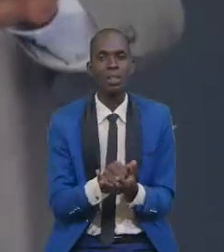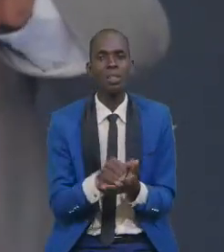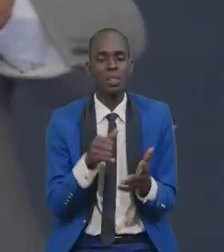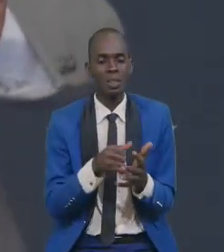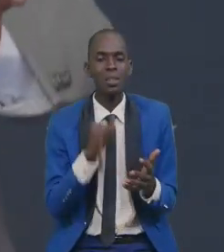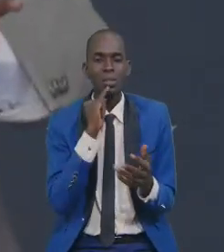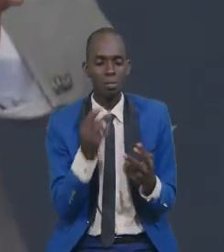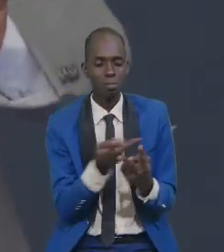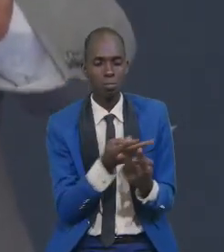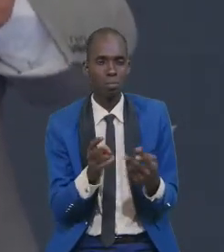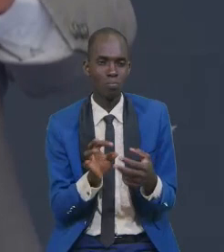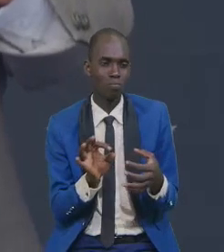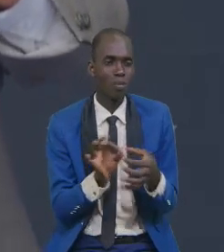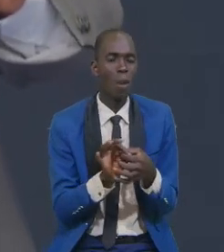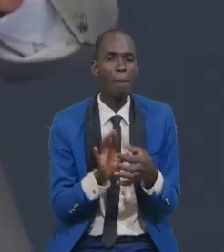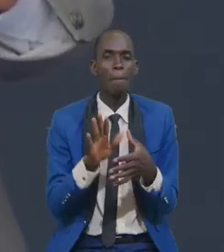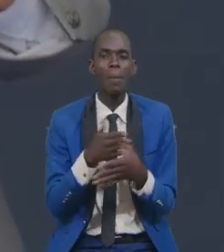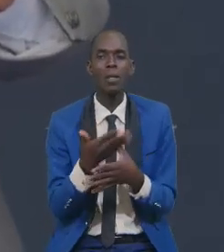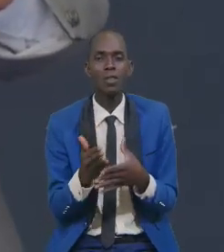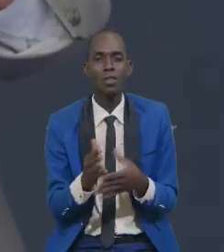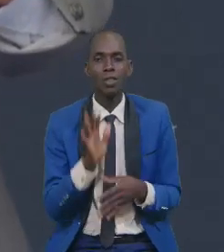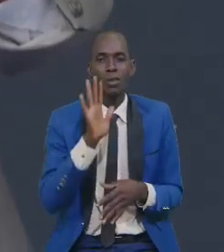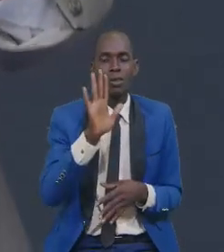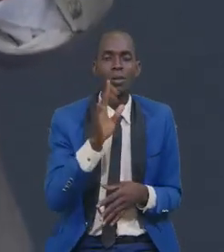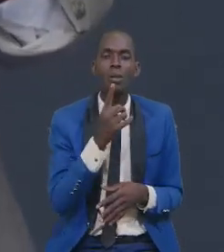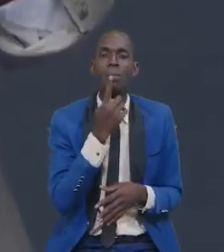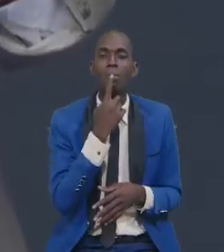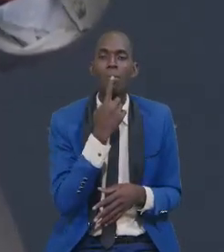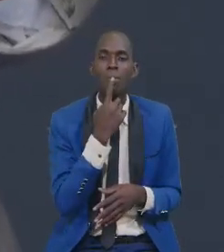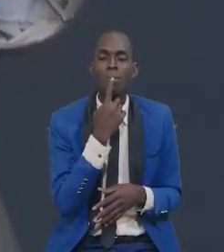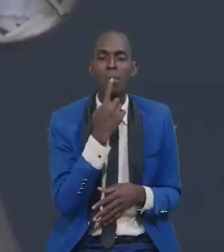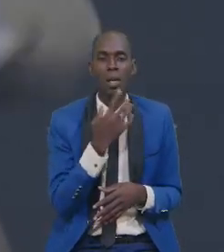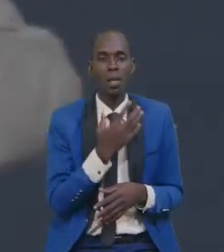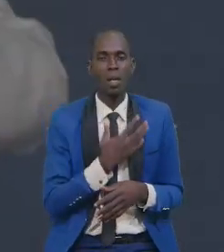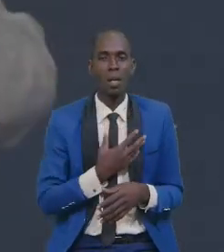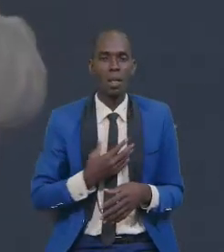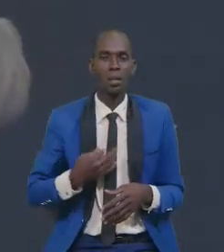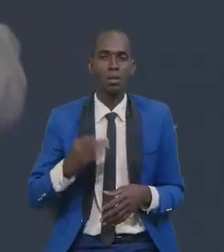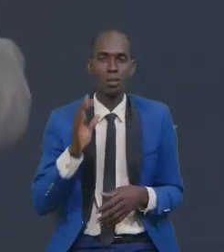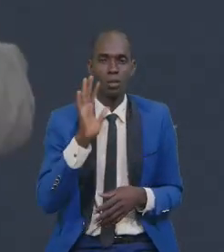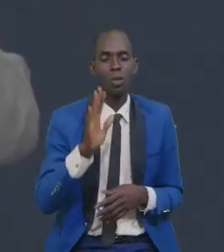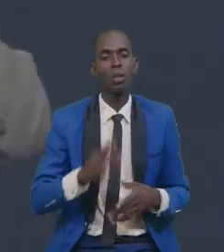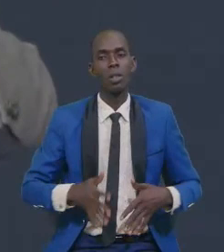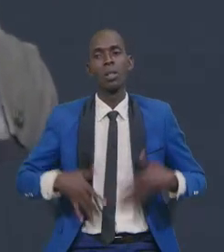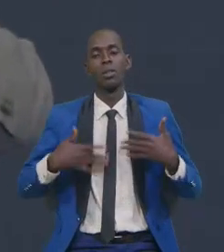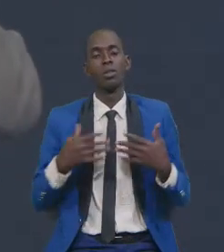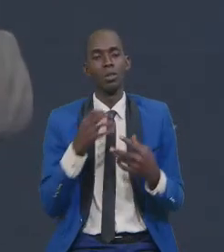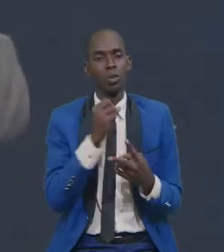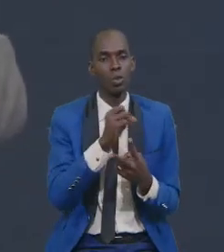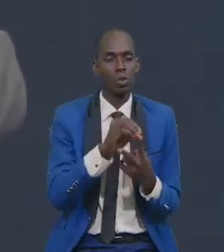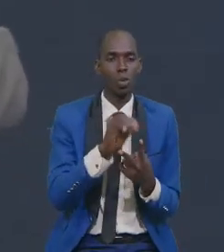connection between your mouth and then your life, so that